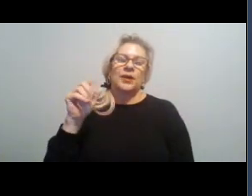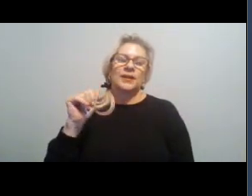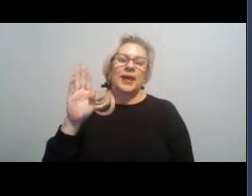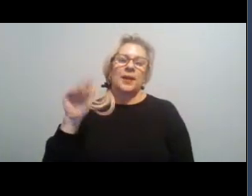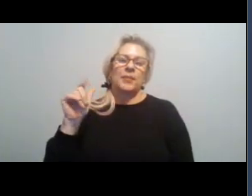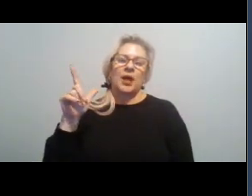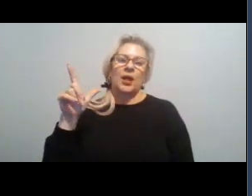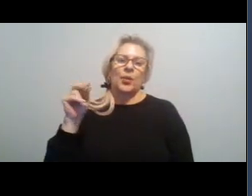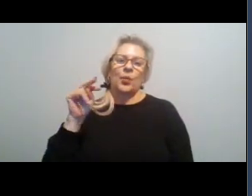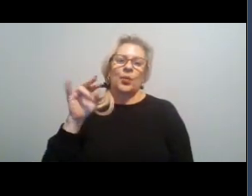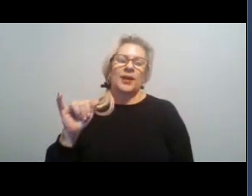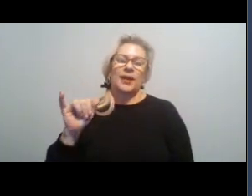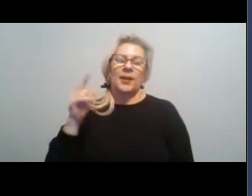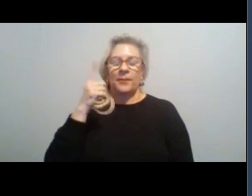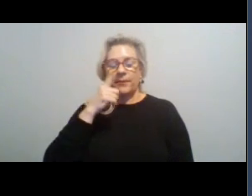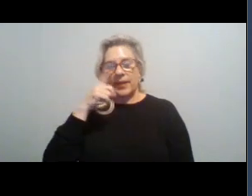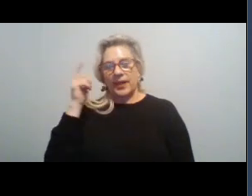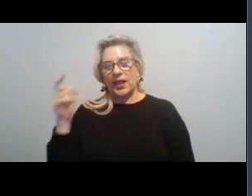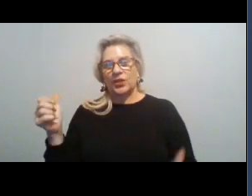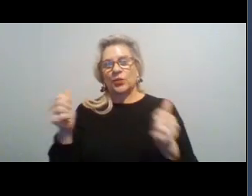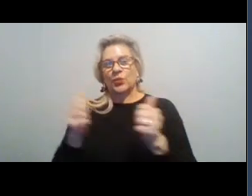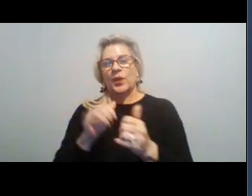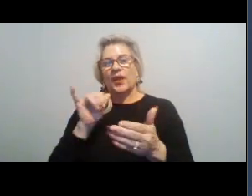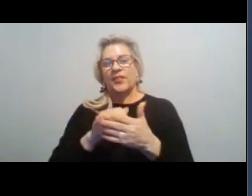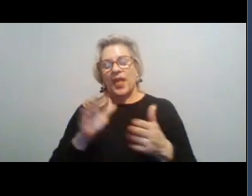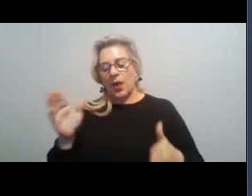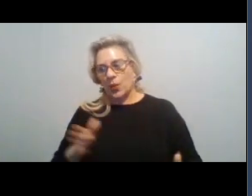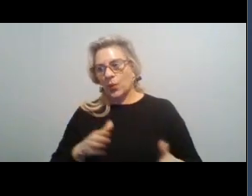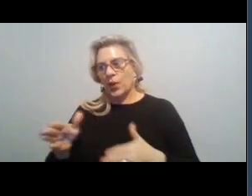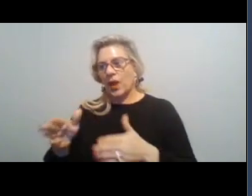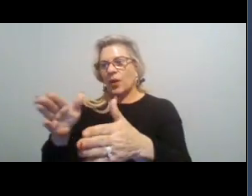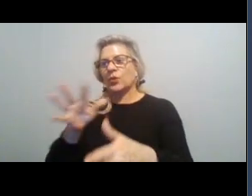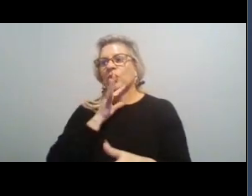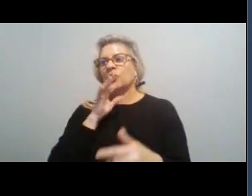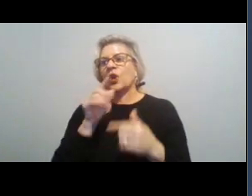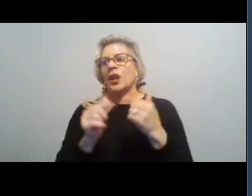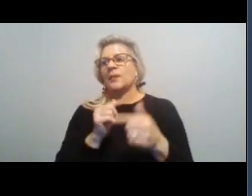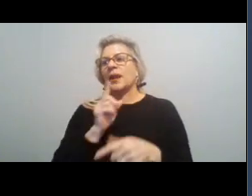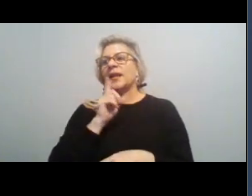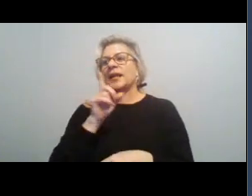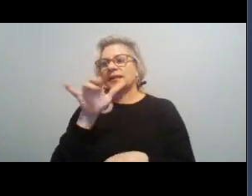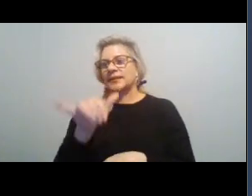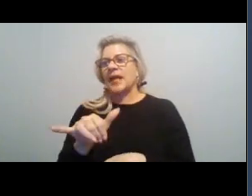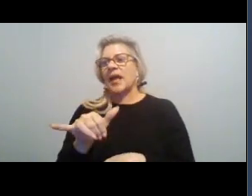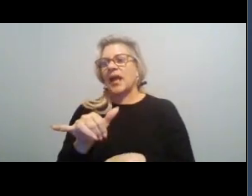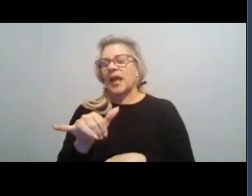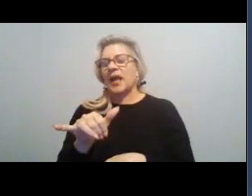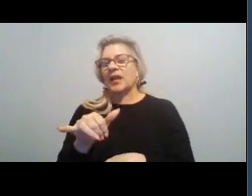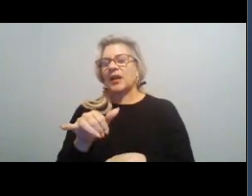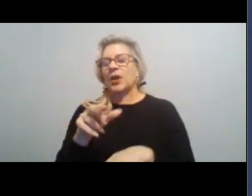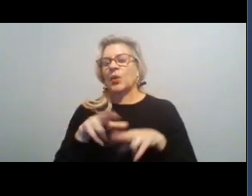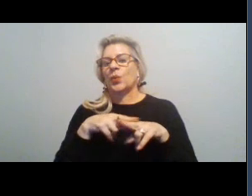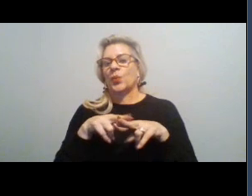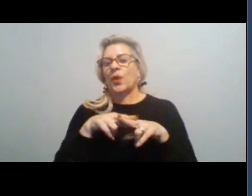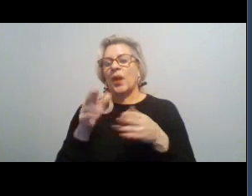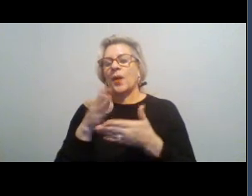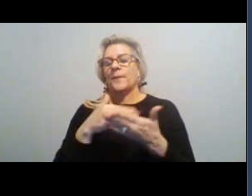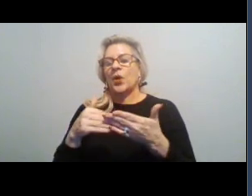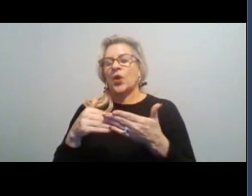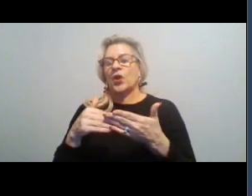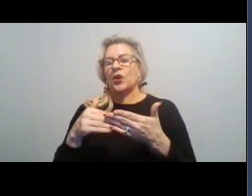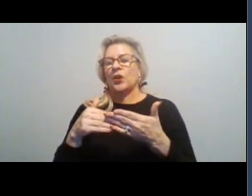because along that part of that route that we're talking about is that rail side of the